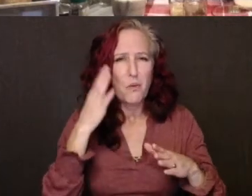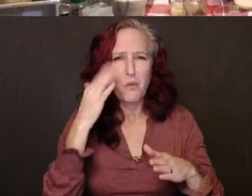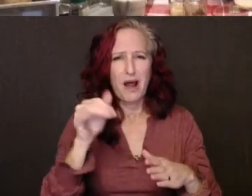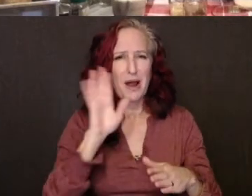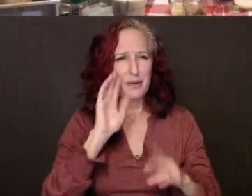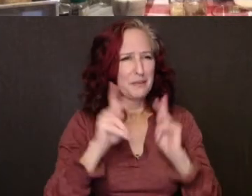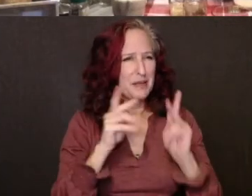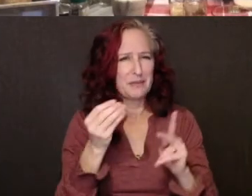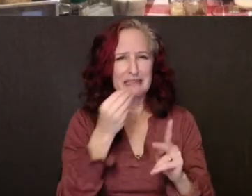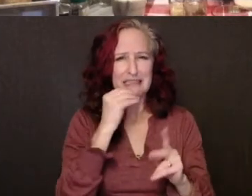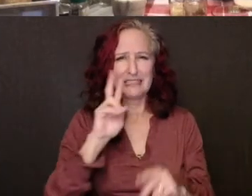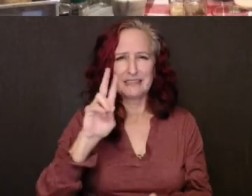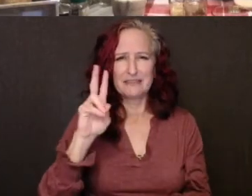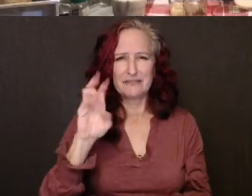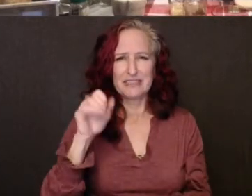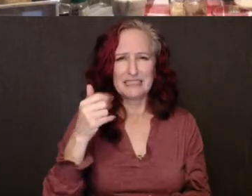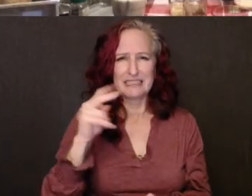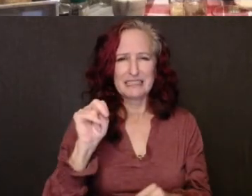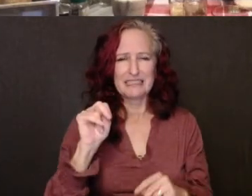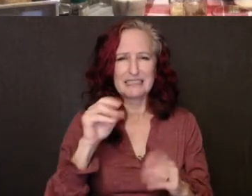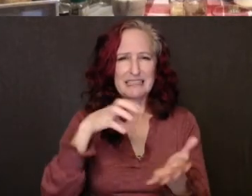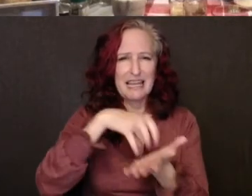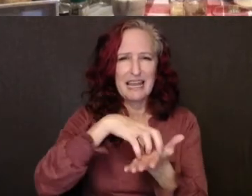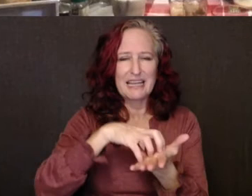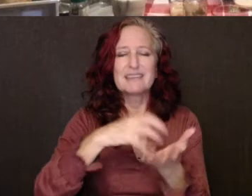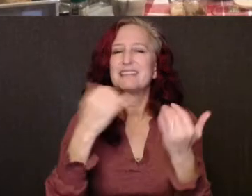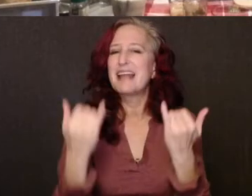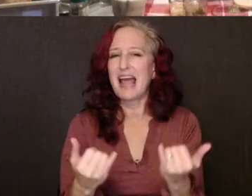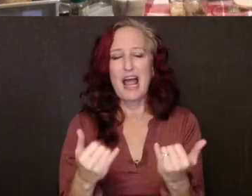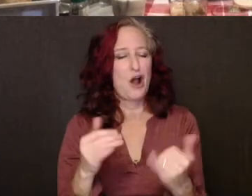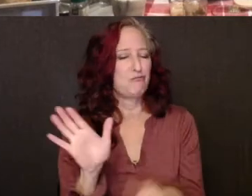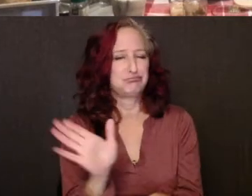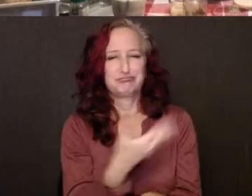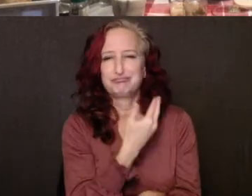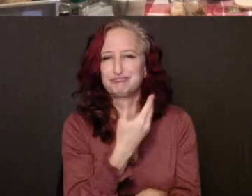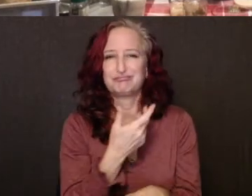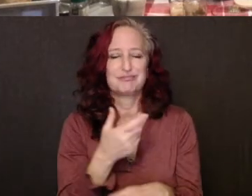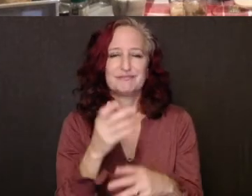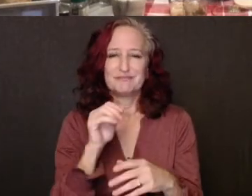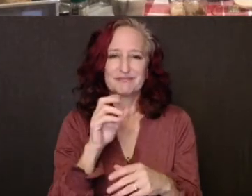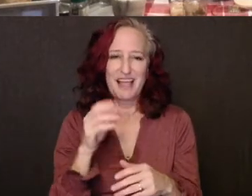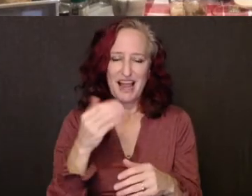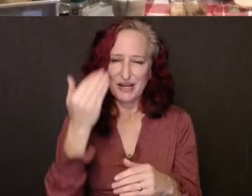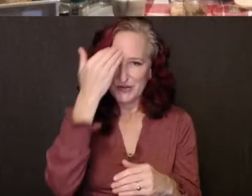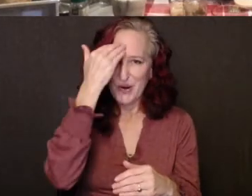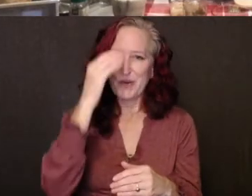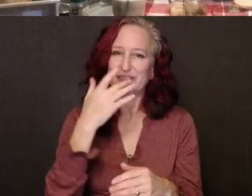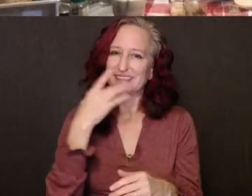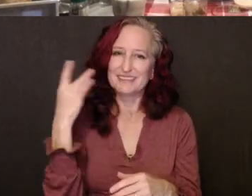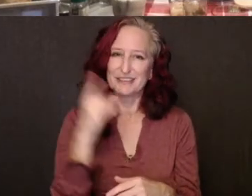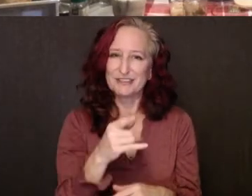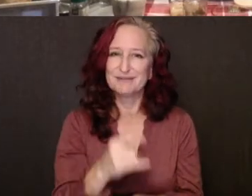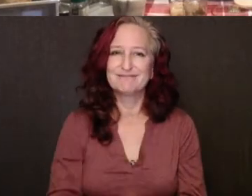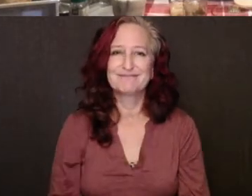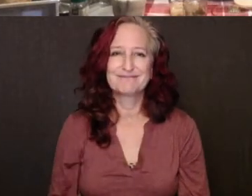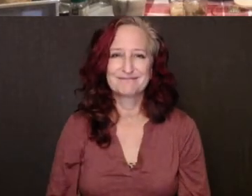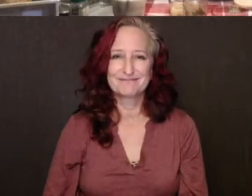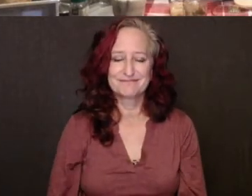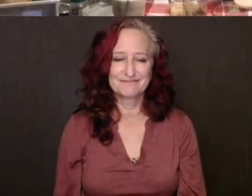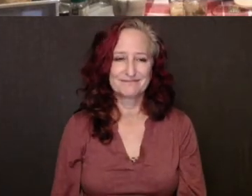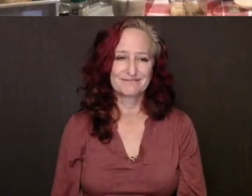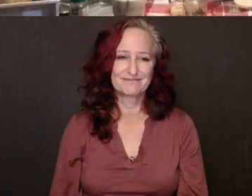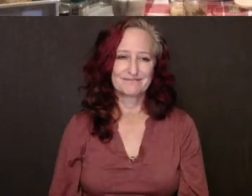like get a hang of a few things, it's kind of uphill from there. But the initial days of like figuring it out